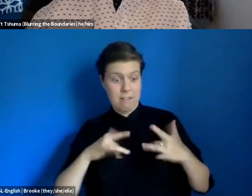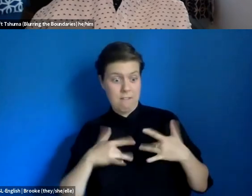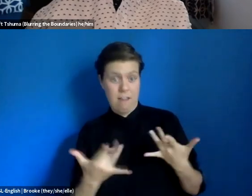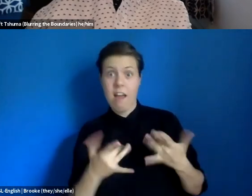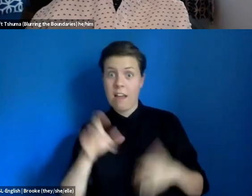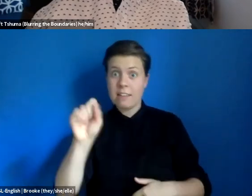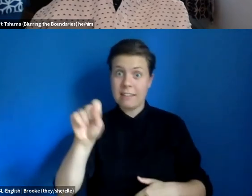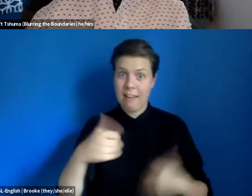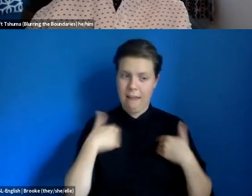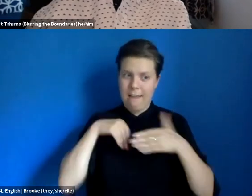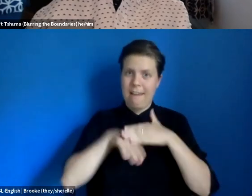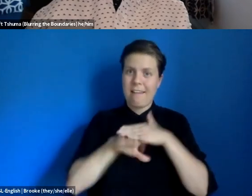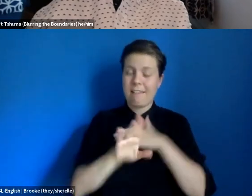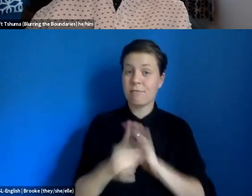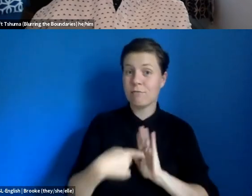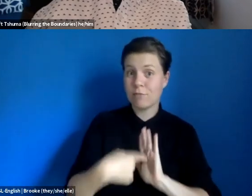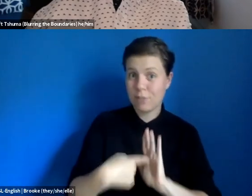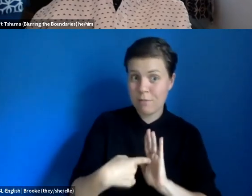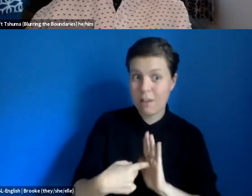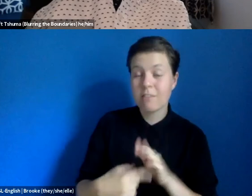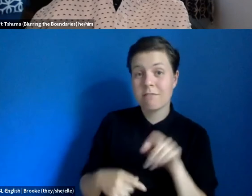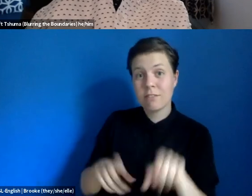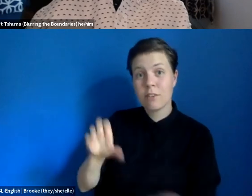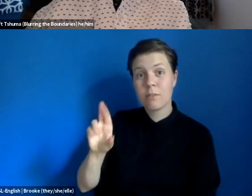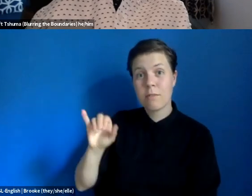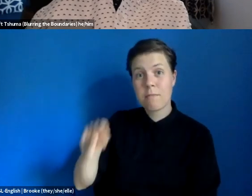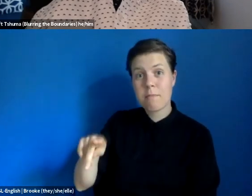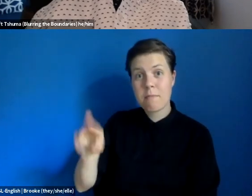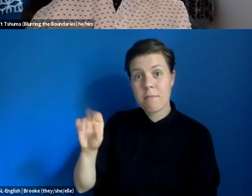RAVE events, there were some exclusive ASL videos.